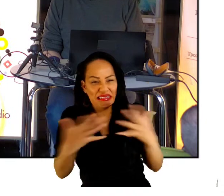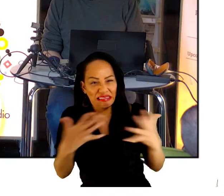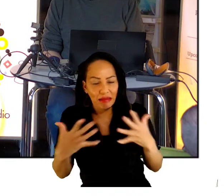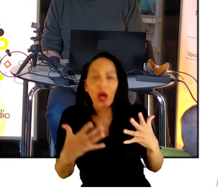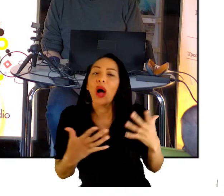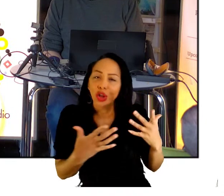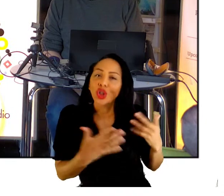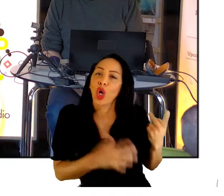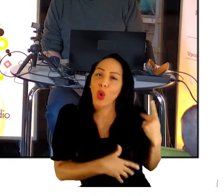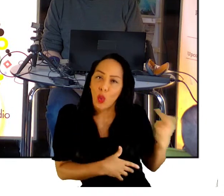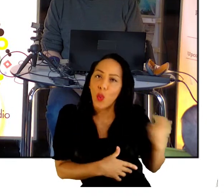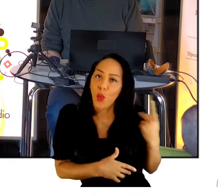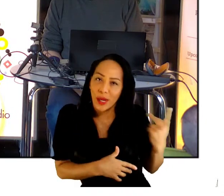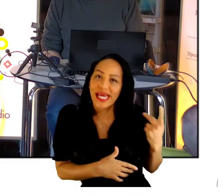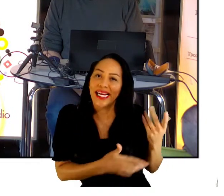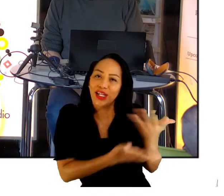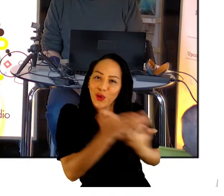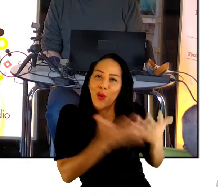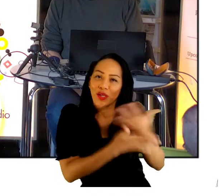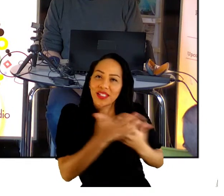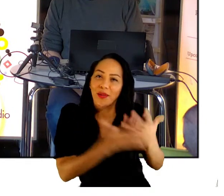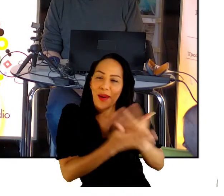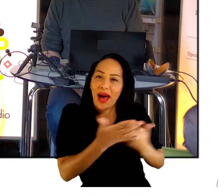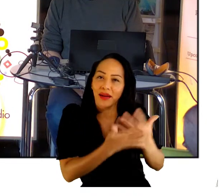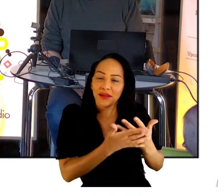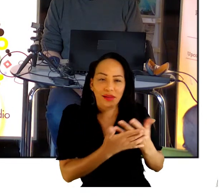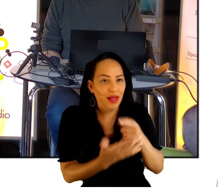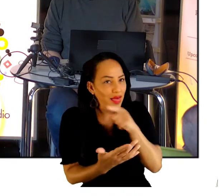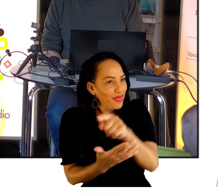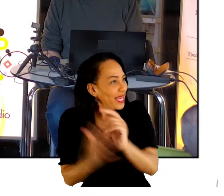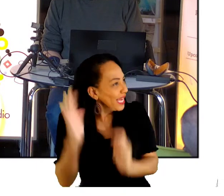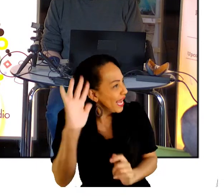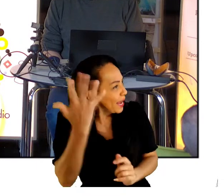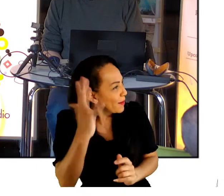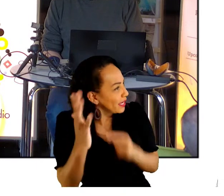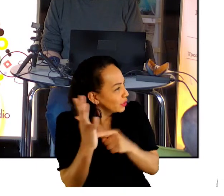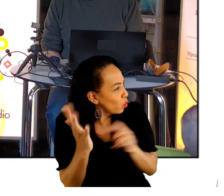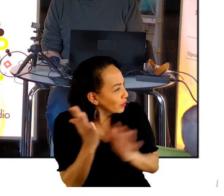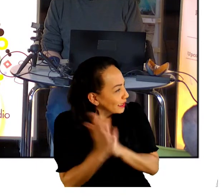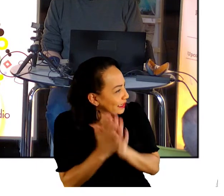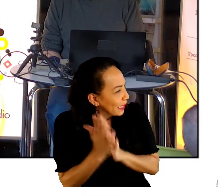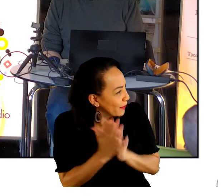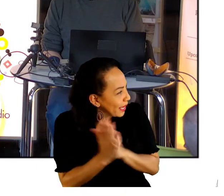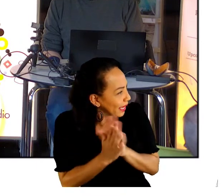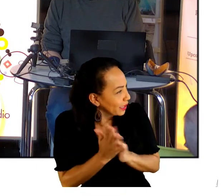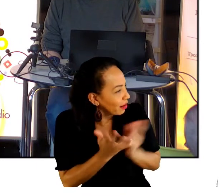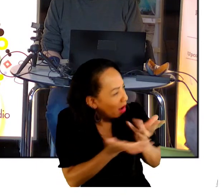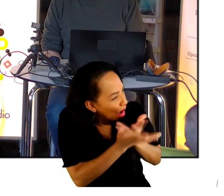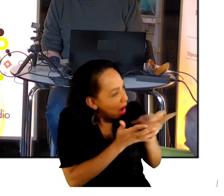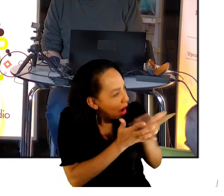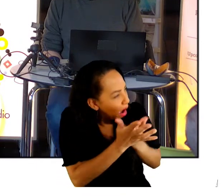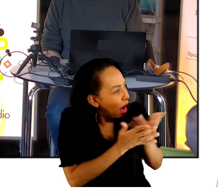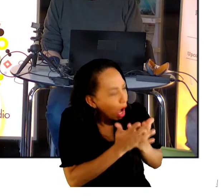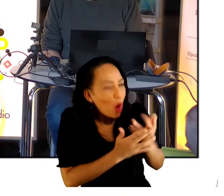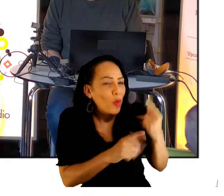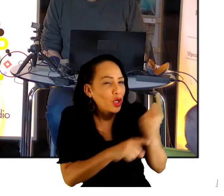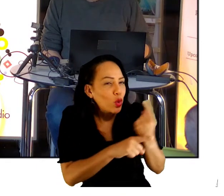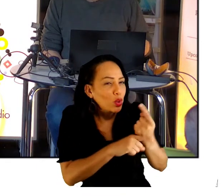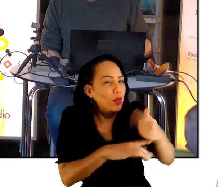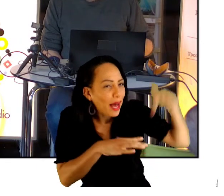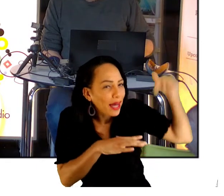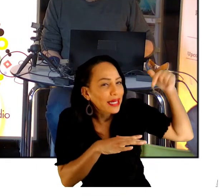of reinterpreting the meaning of the image, sort of that this really comes together from both sides. Is this already